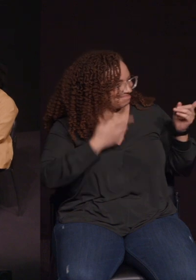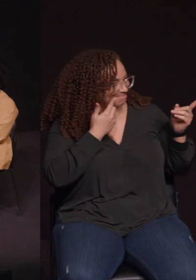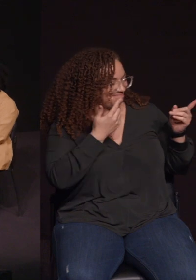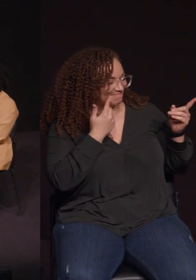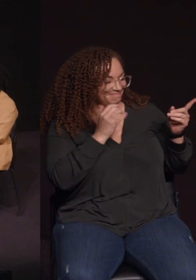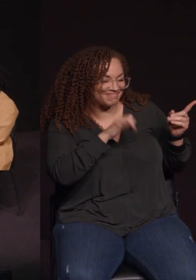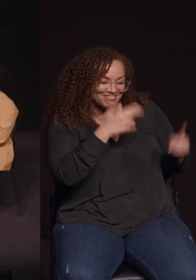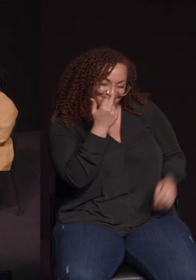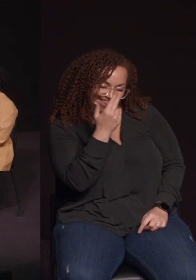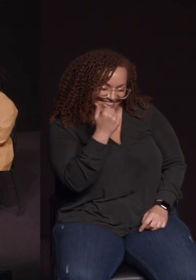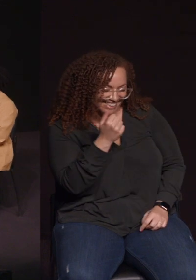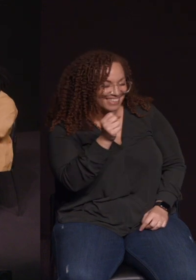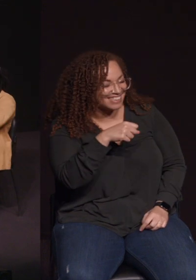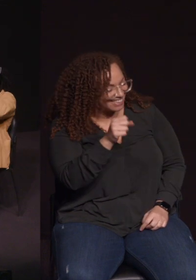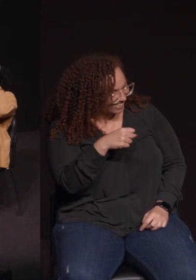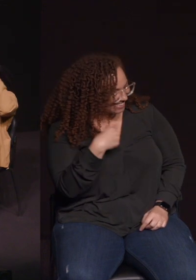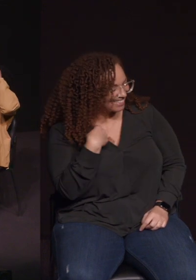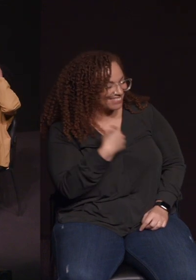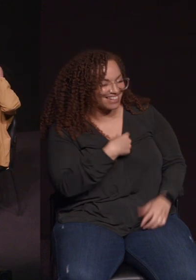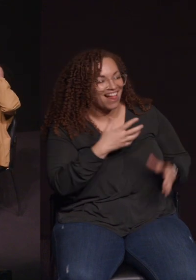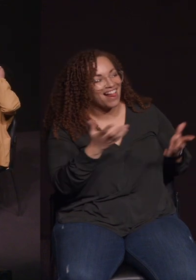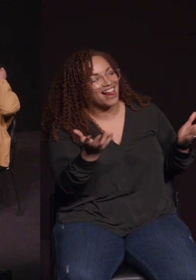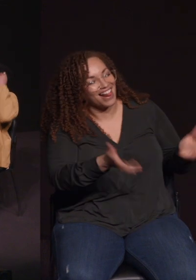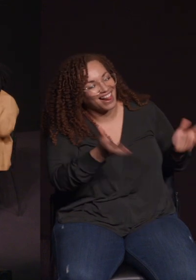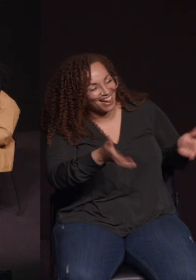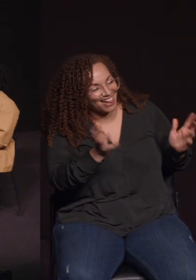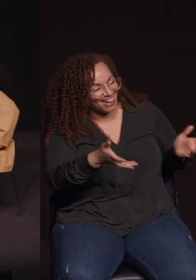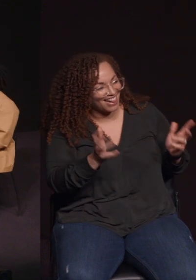That's funny. We definitely be on the phone cracking up.